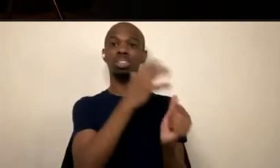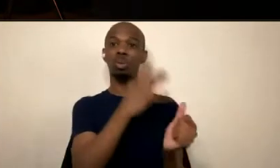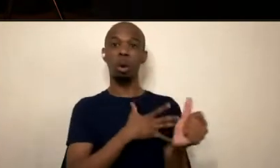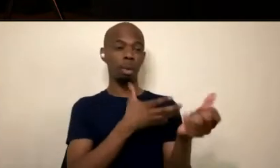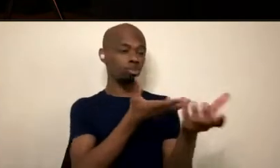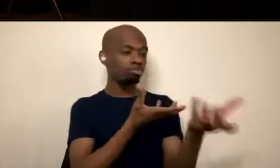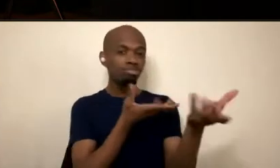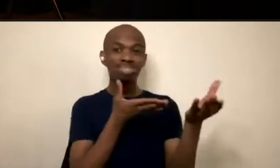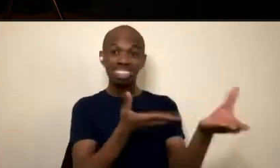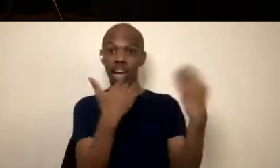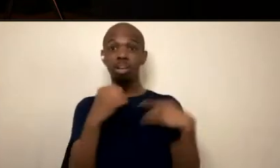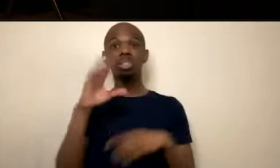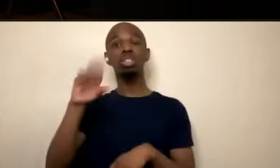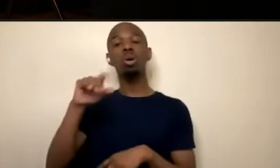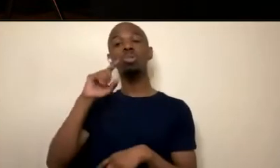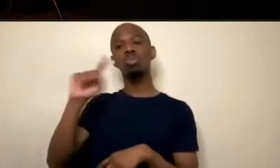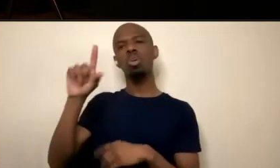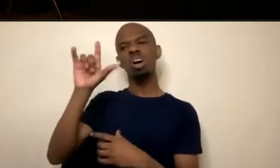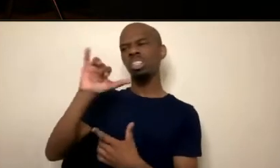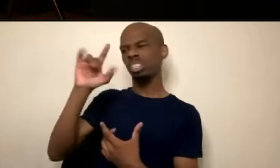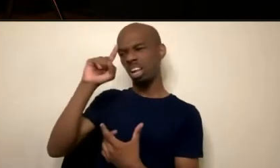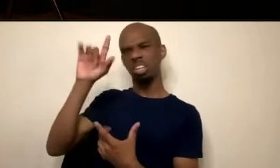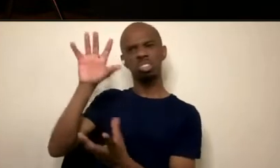we actually taught